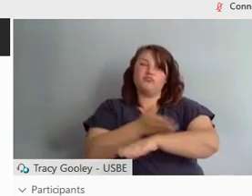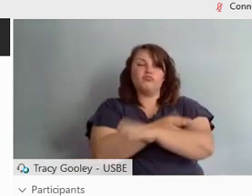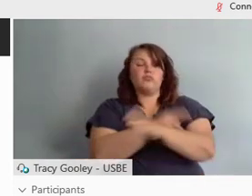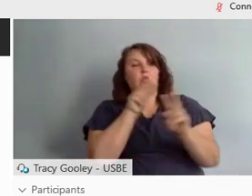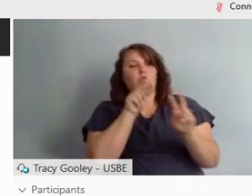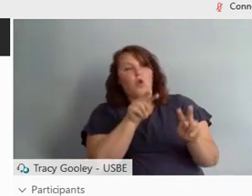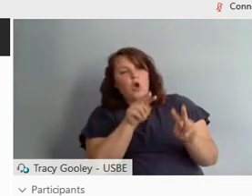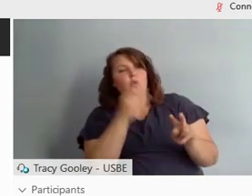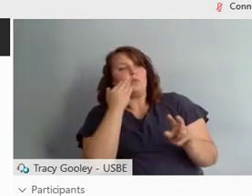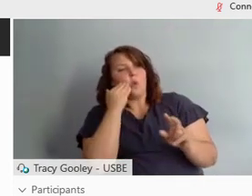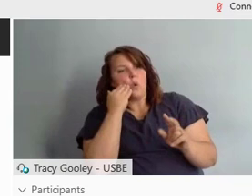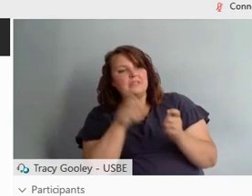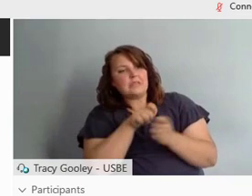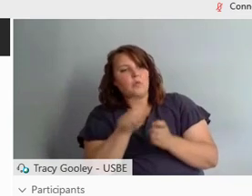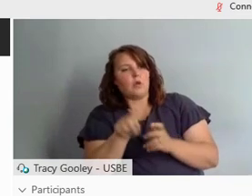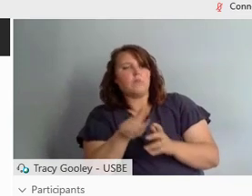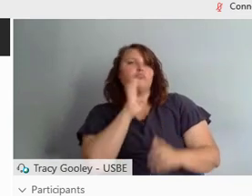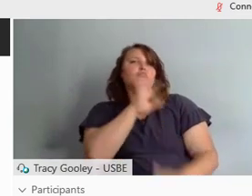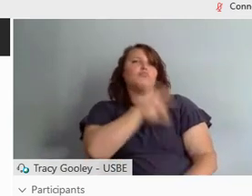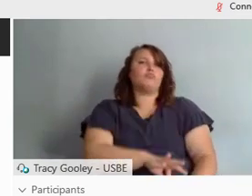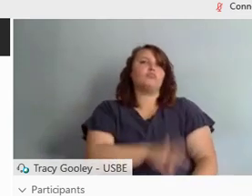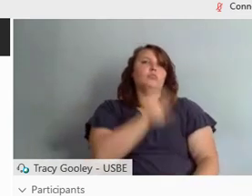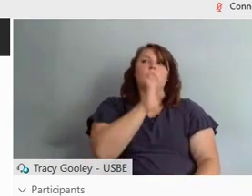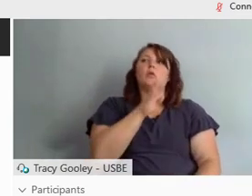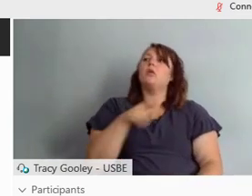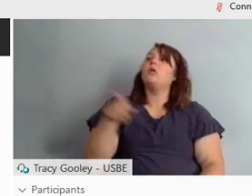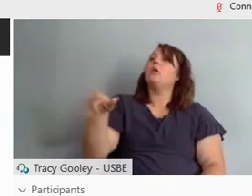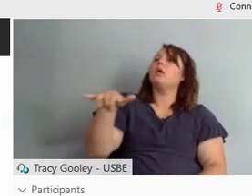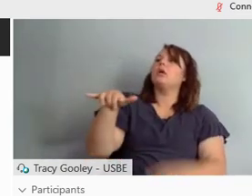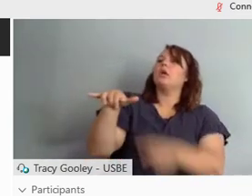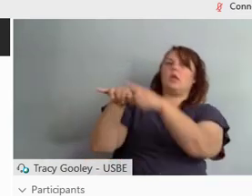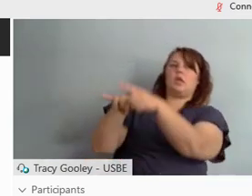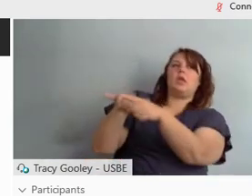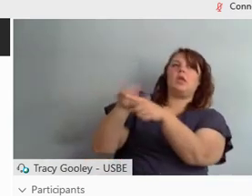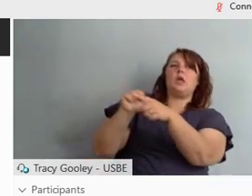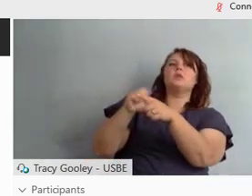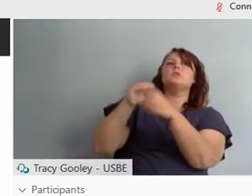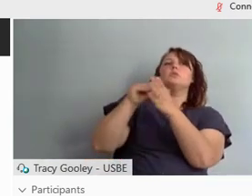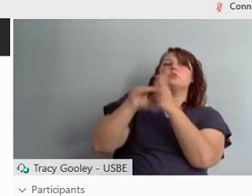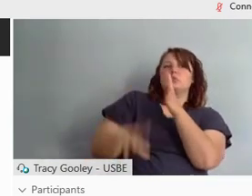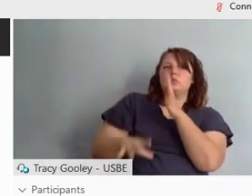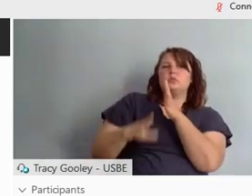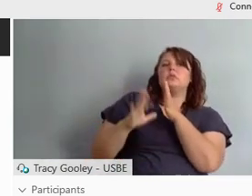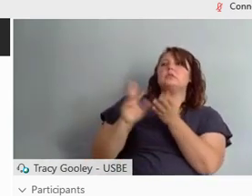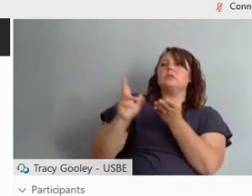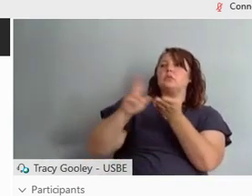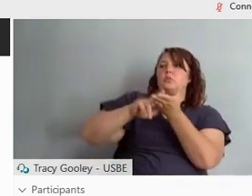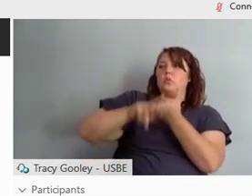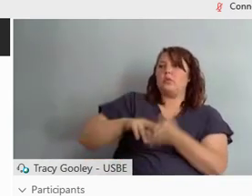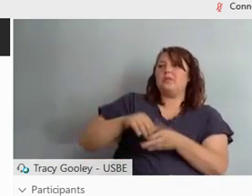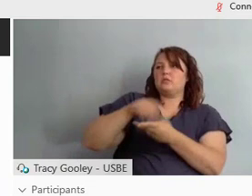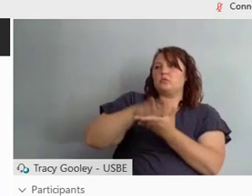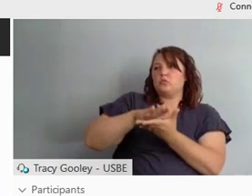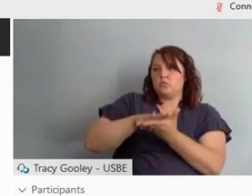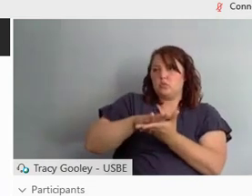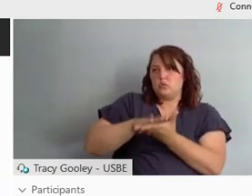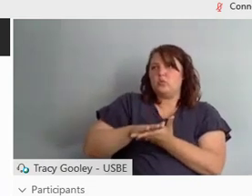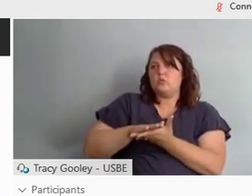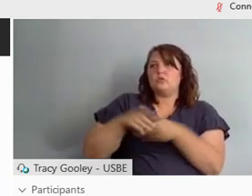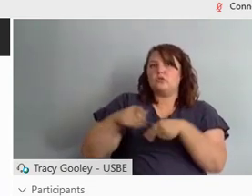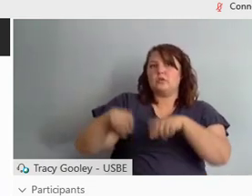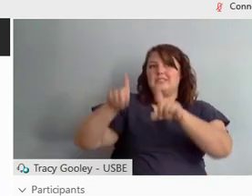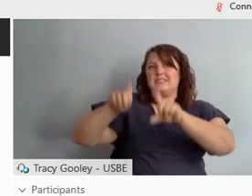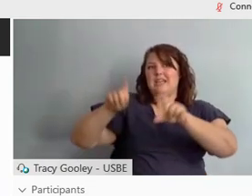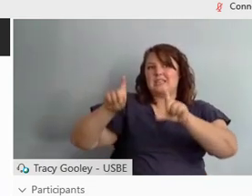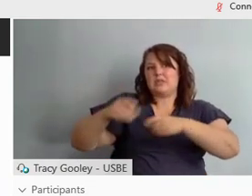have that beneficial piece as well. Yeah. Good questions. If the student is enrolled in the school during the testing window, you have to assess them, even if they weren't